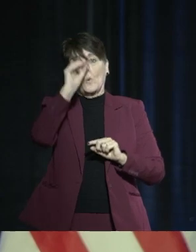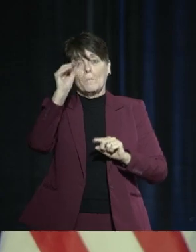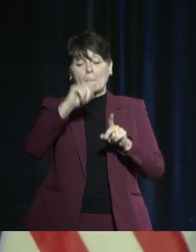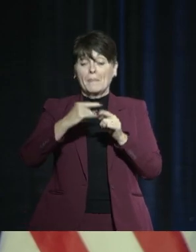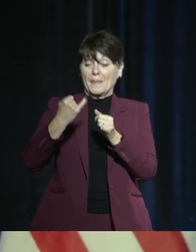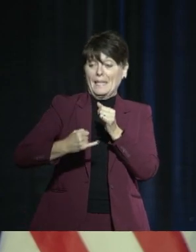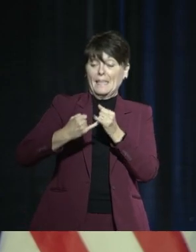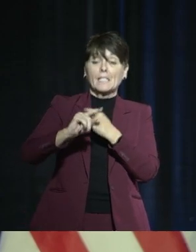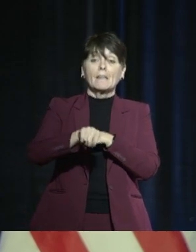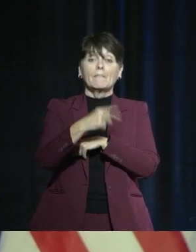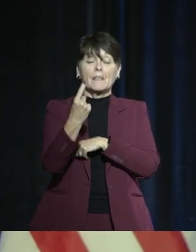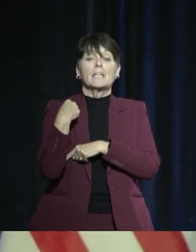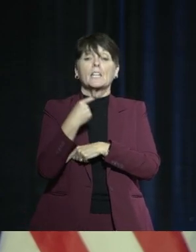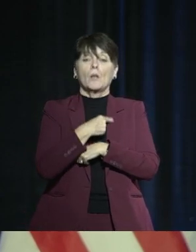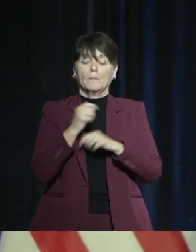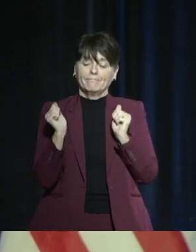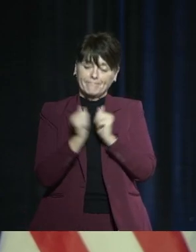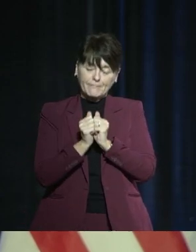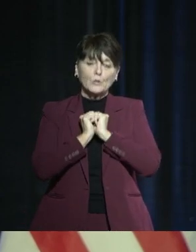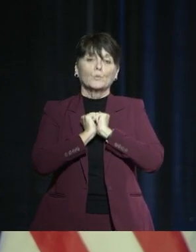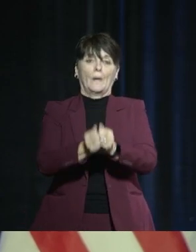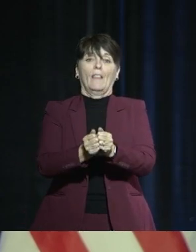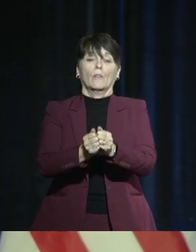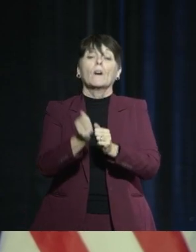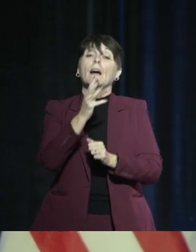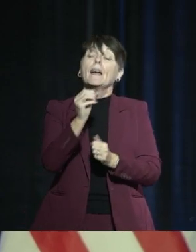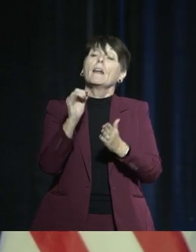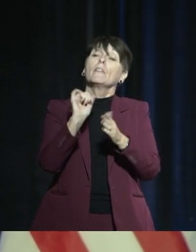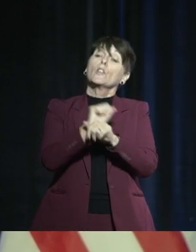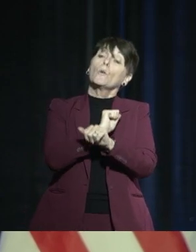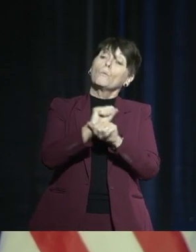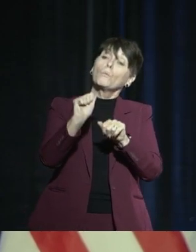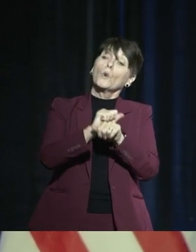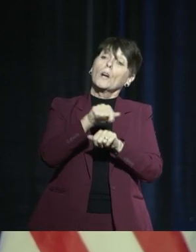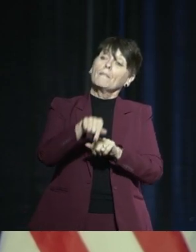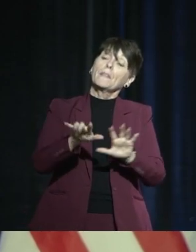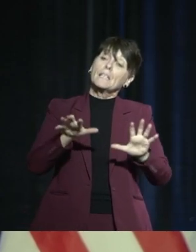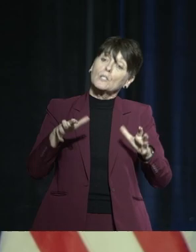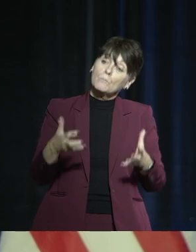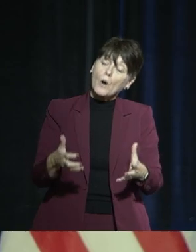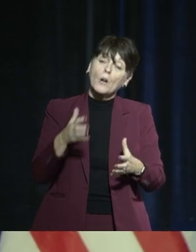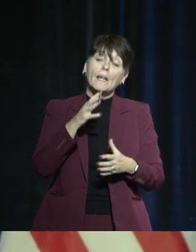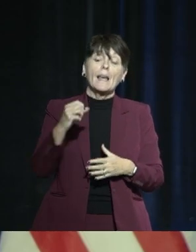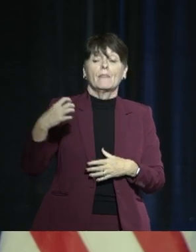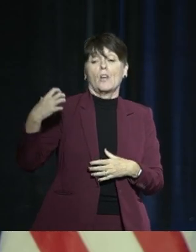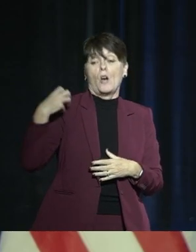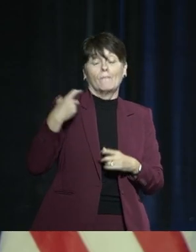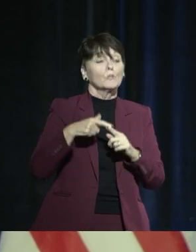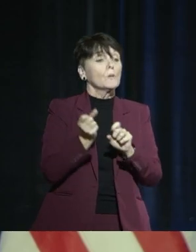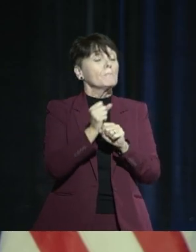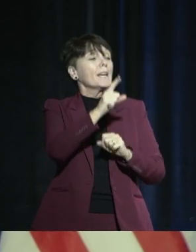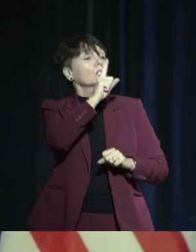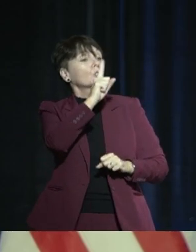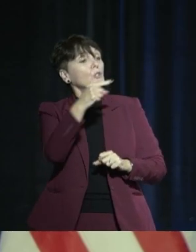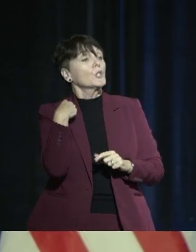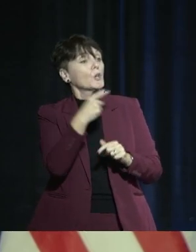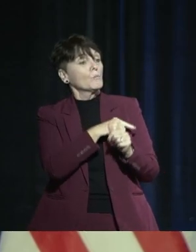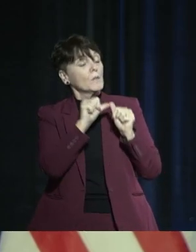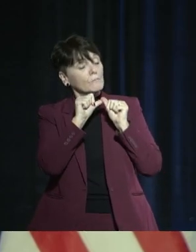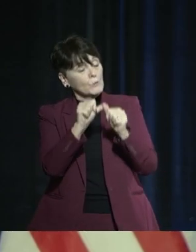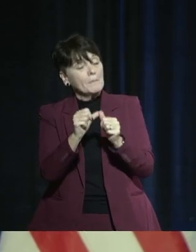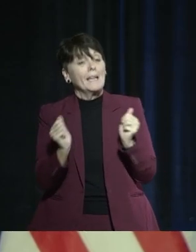of the day, we stick together. And the work of this party and the officers is to make sure that we remain